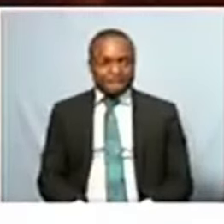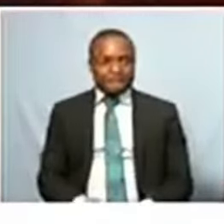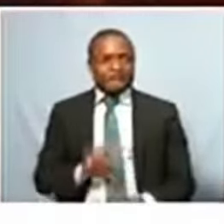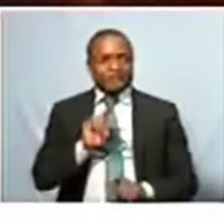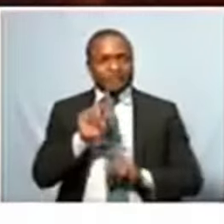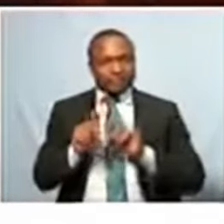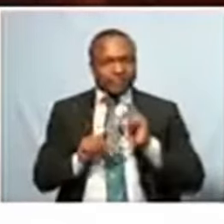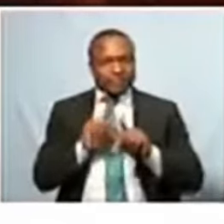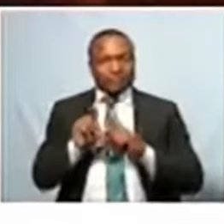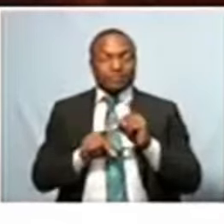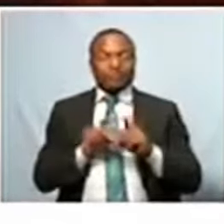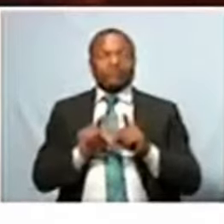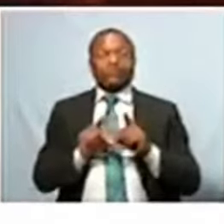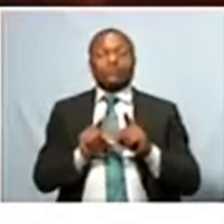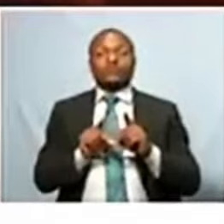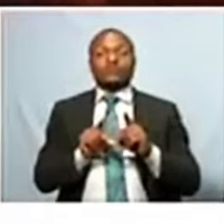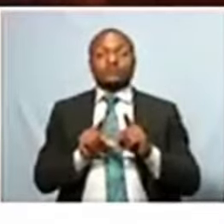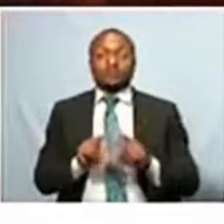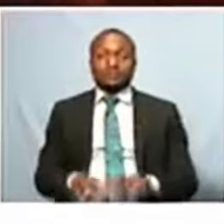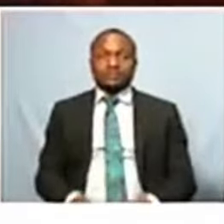people exercise